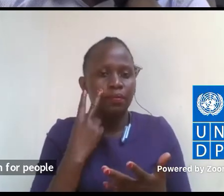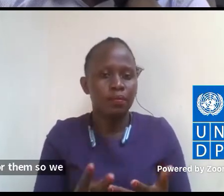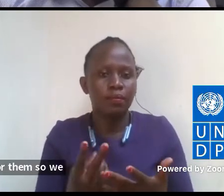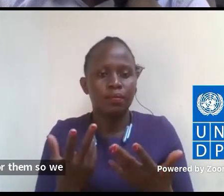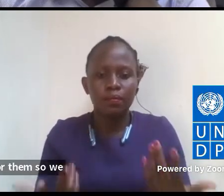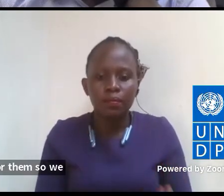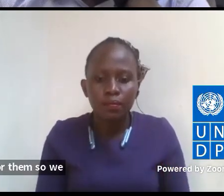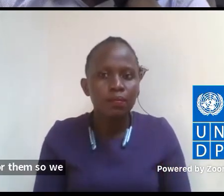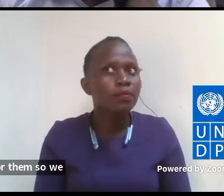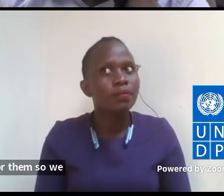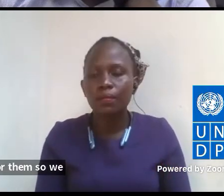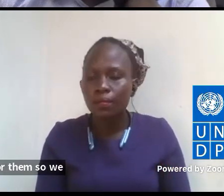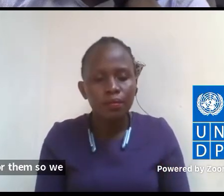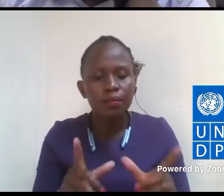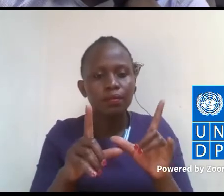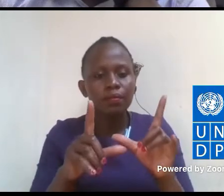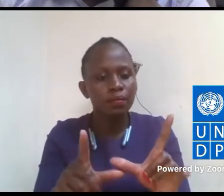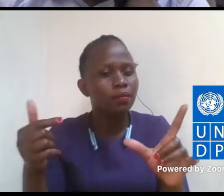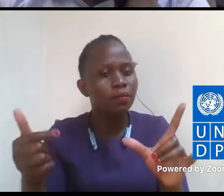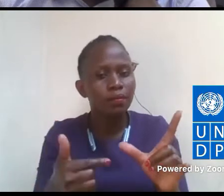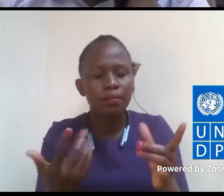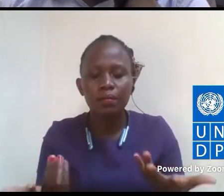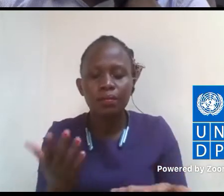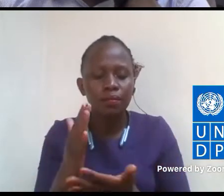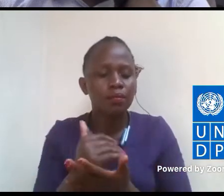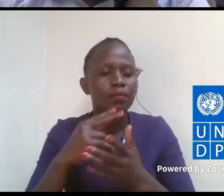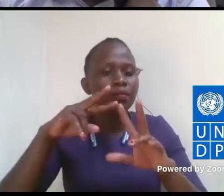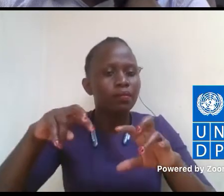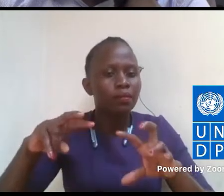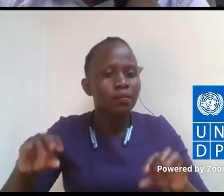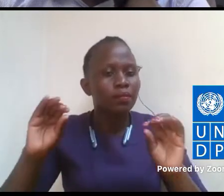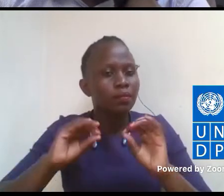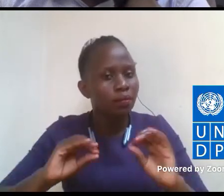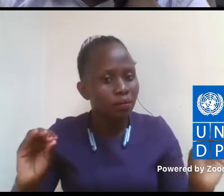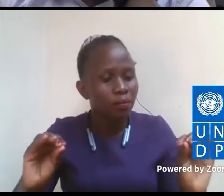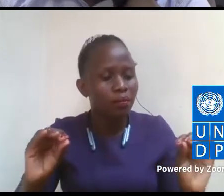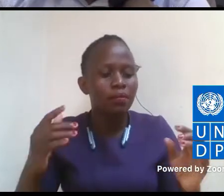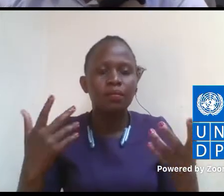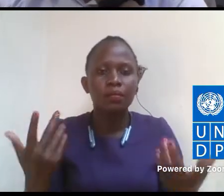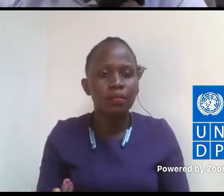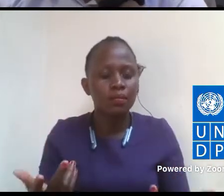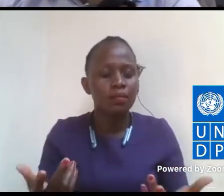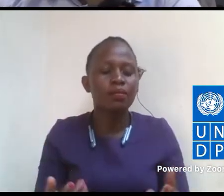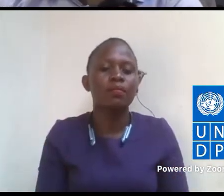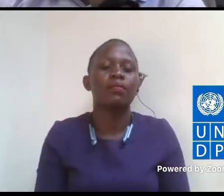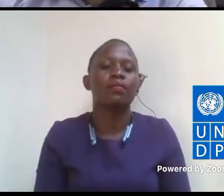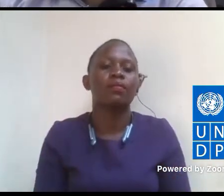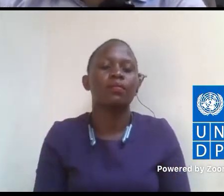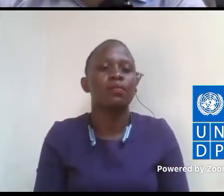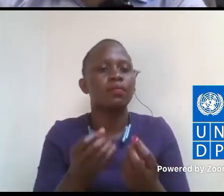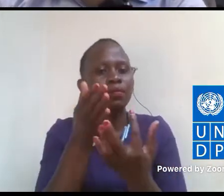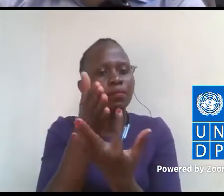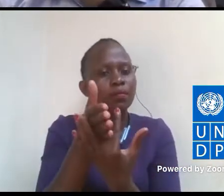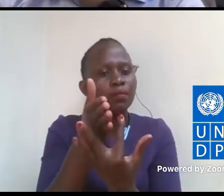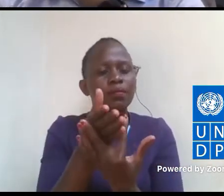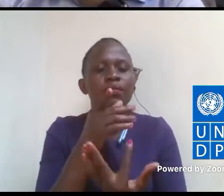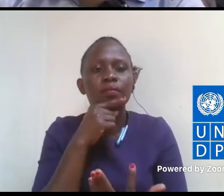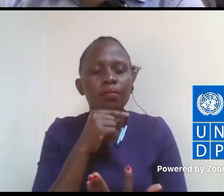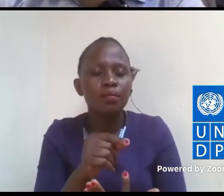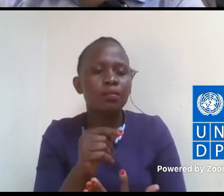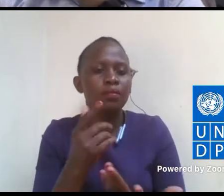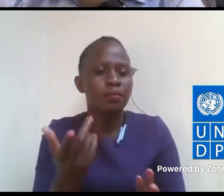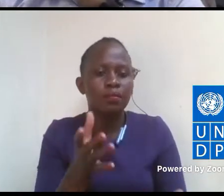licenses just because they didn't research. The middleman issue, for instance, people were lying to people and they